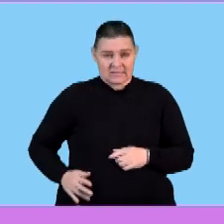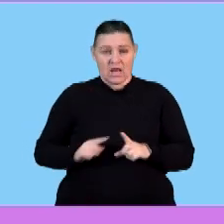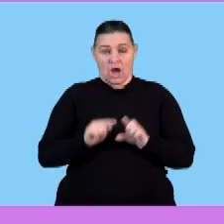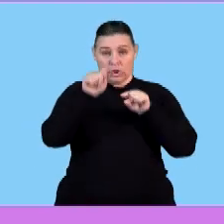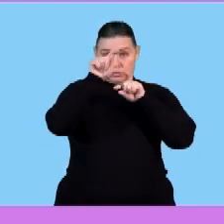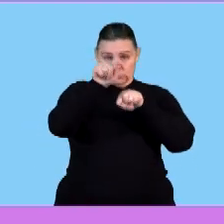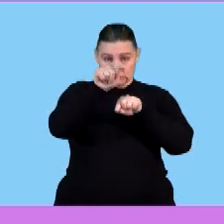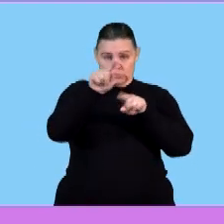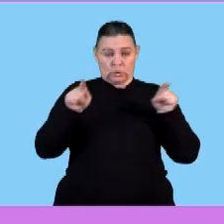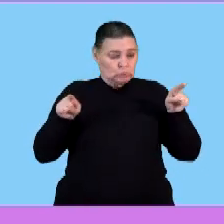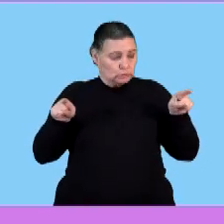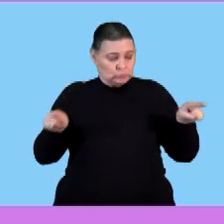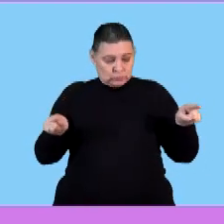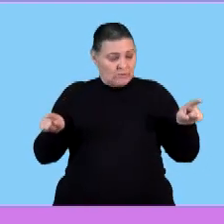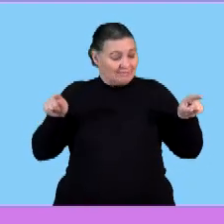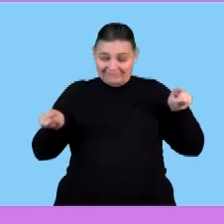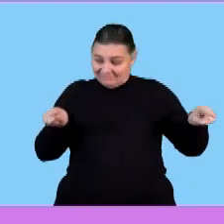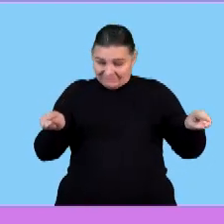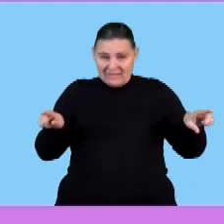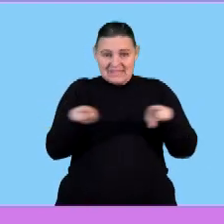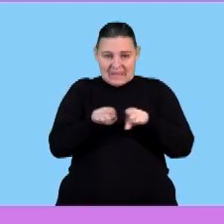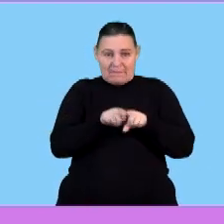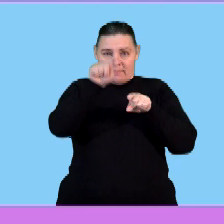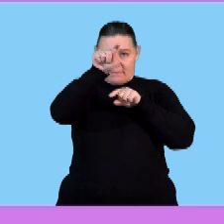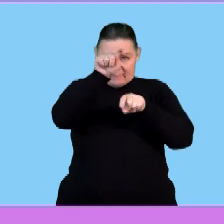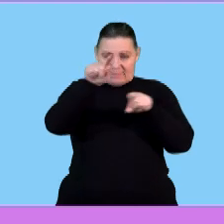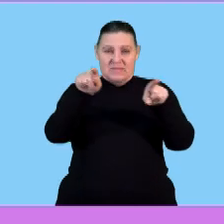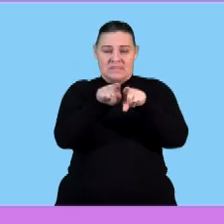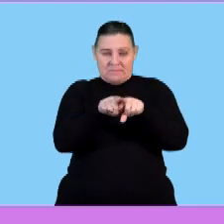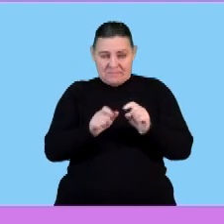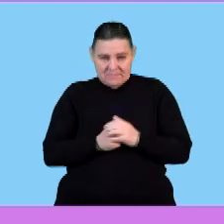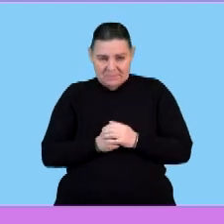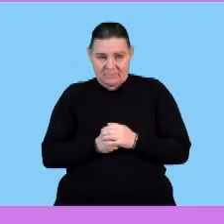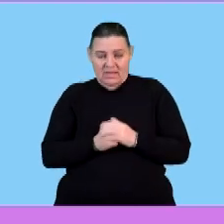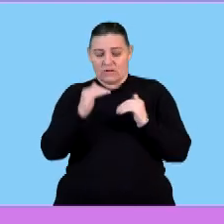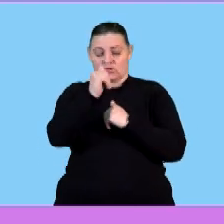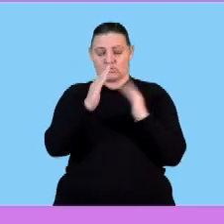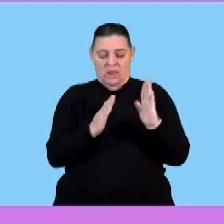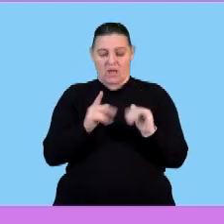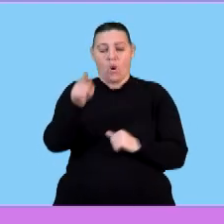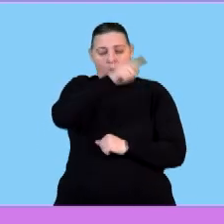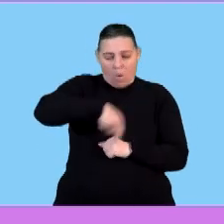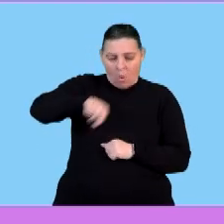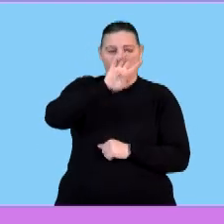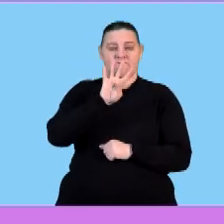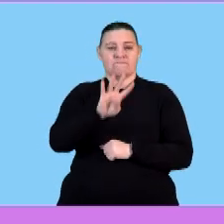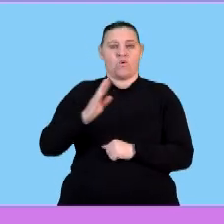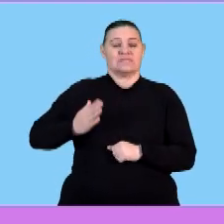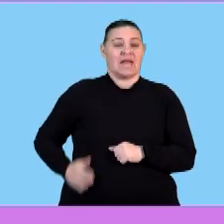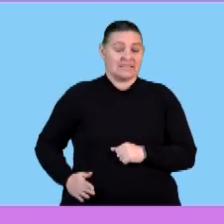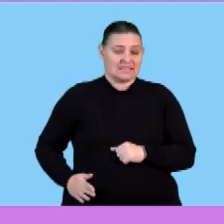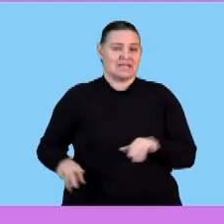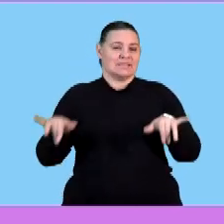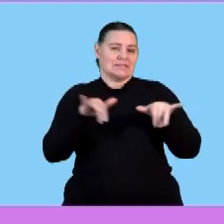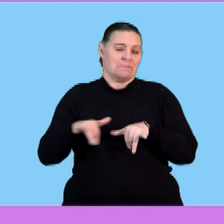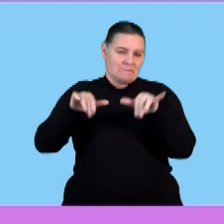shape with two pairs of opposite sides being equal, and then a square, also a four-sided shape,